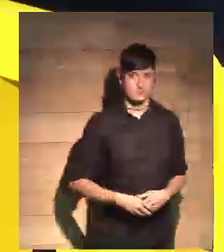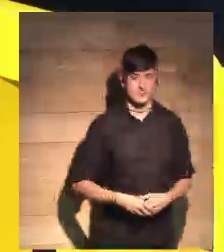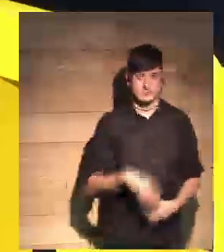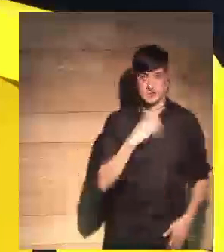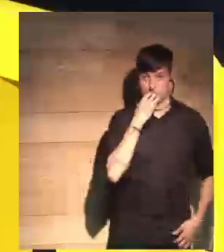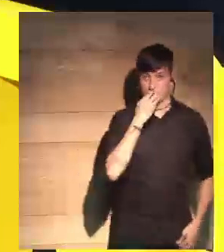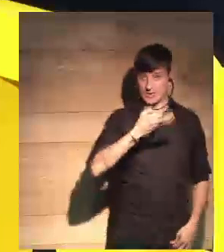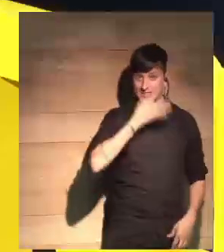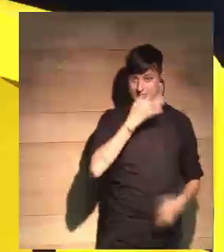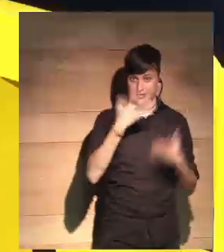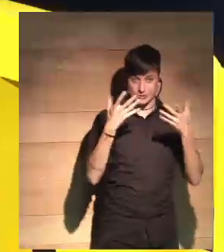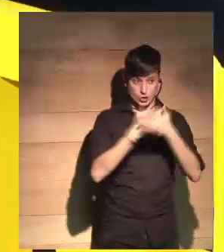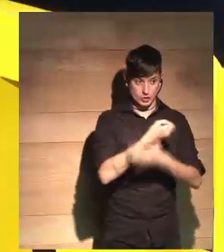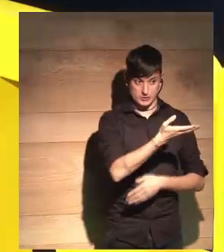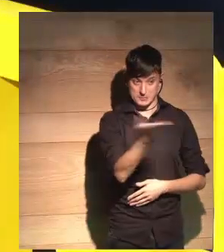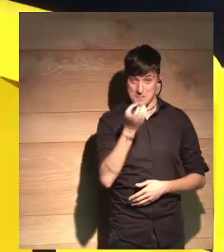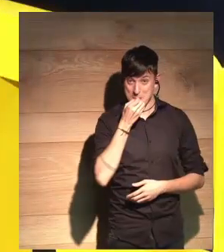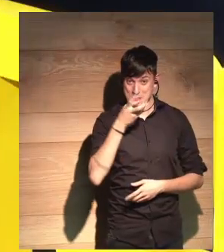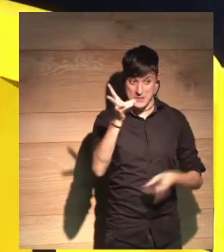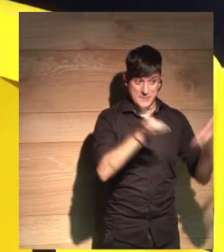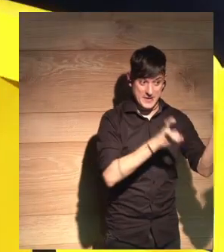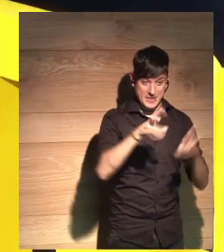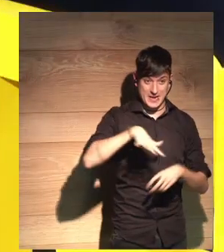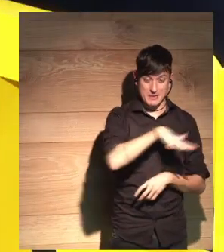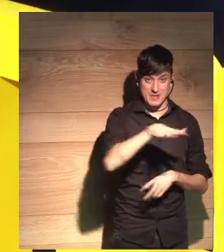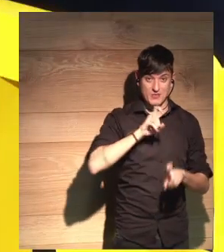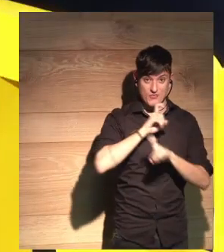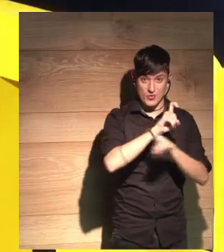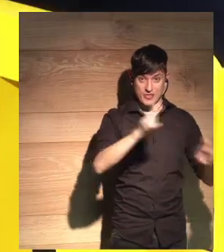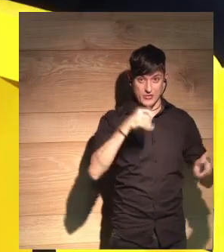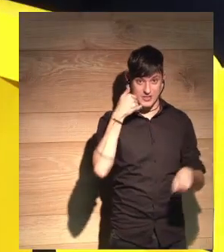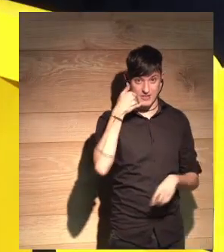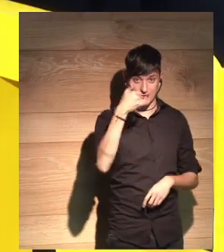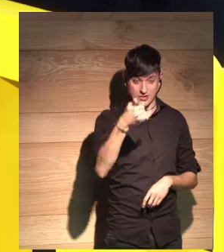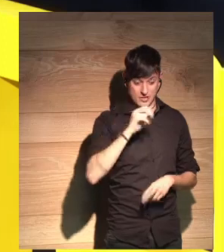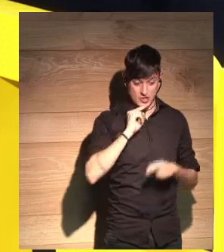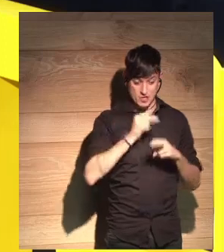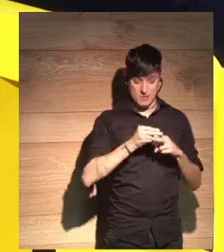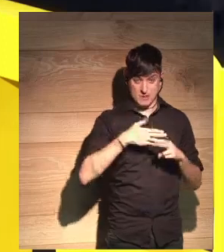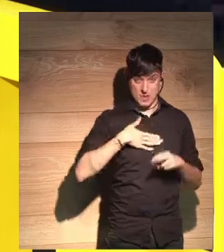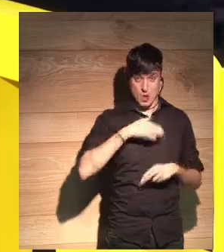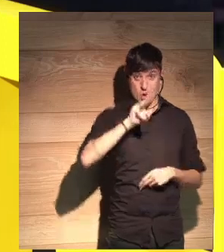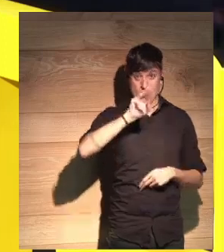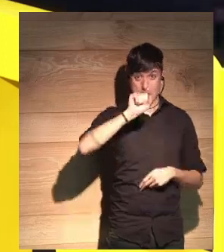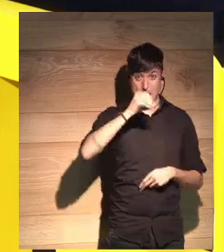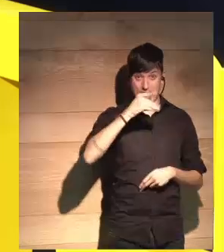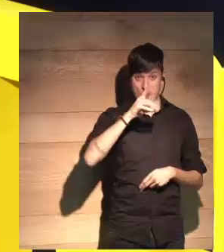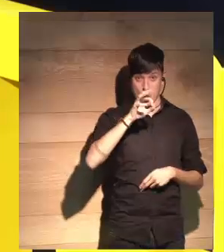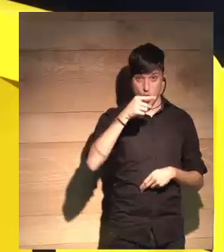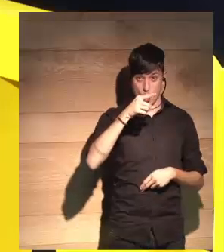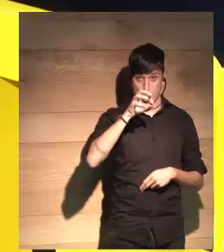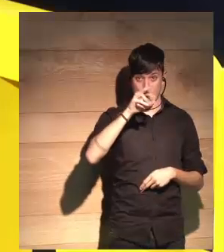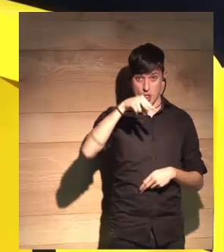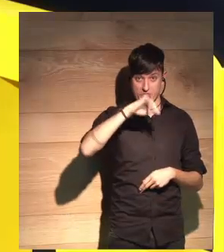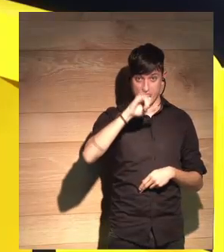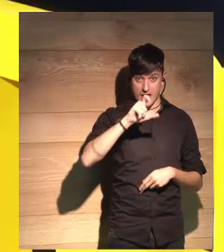Buenas tardes a todos. Well, good afternoon, everyone, and welcome to Fundación Telefónica auditorium. My name